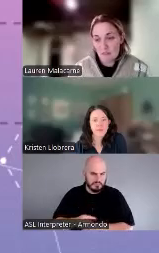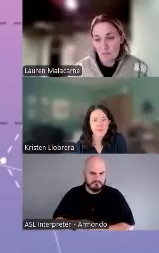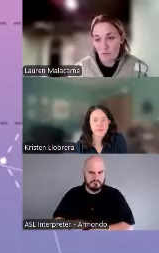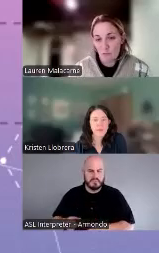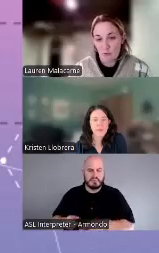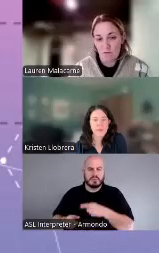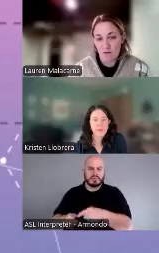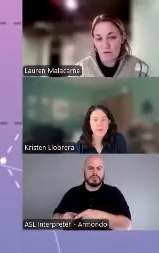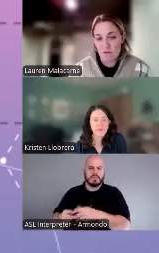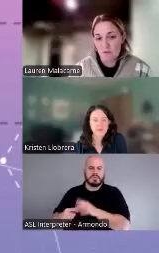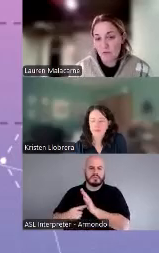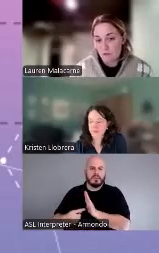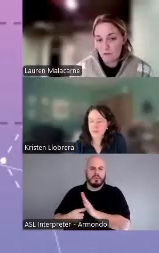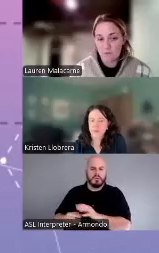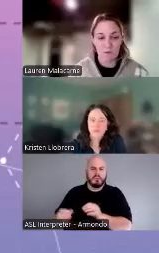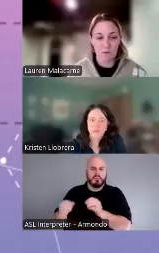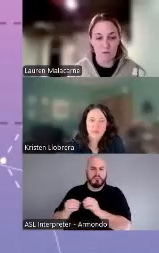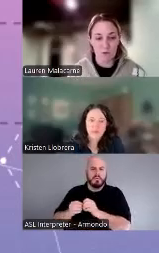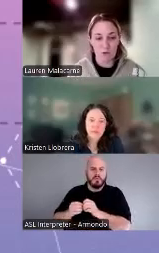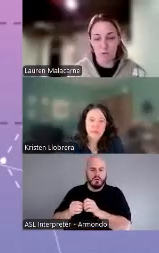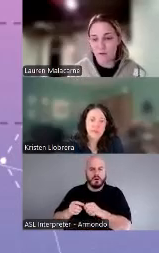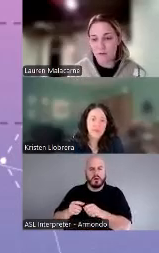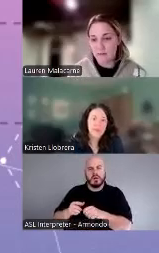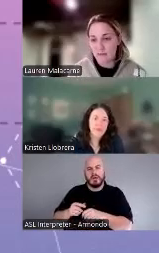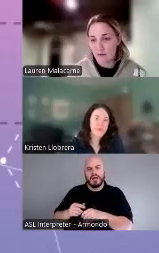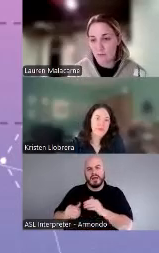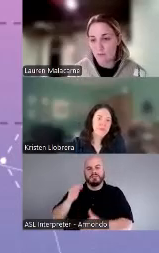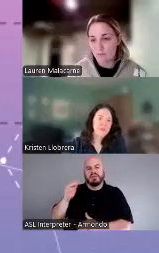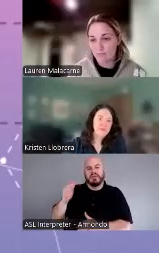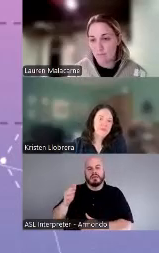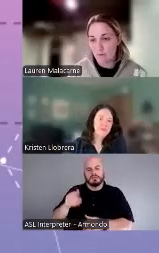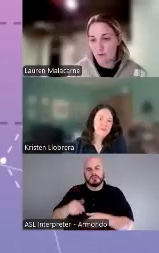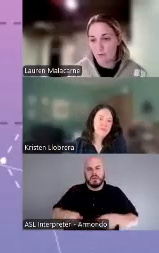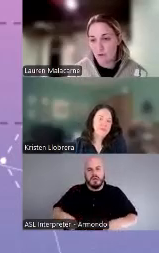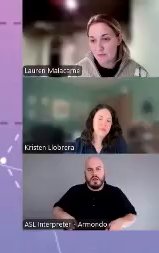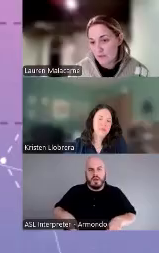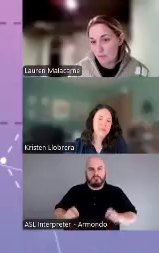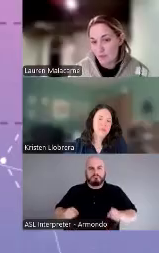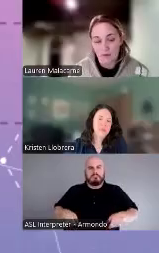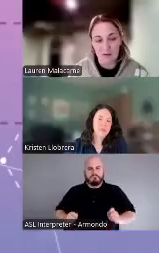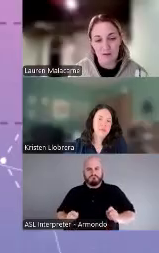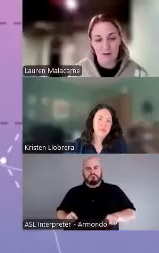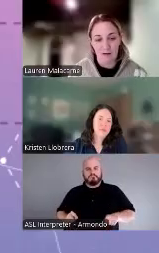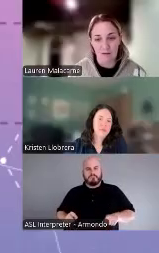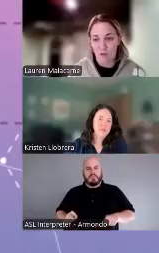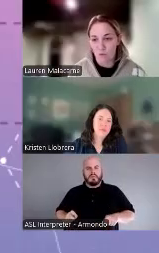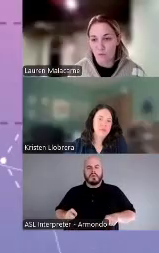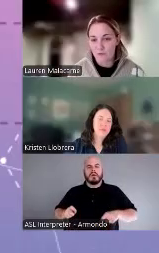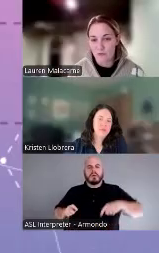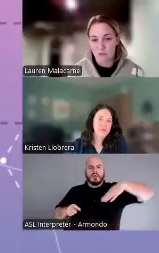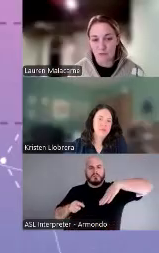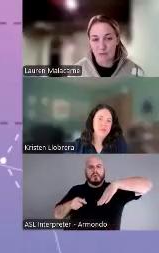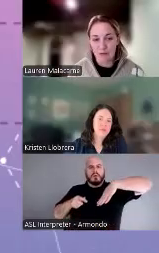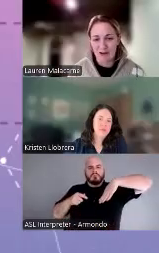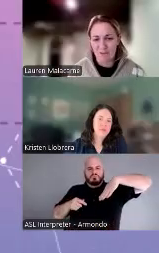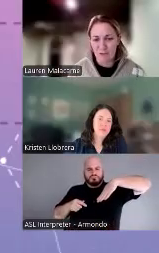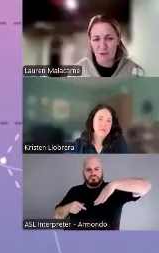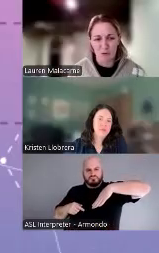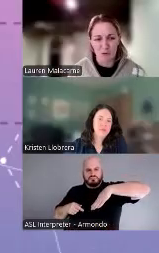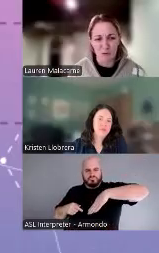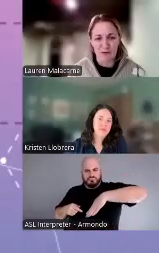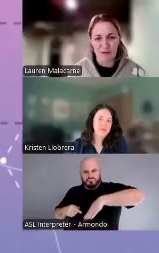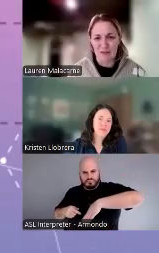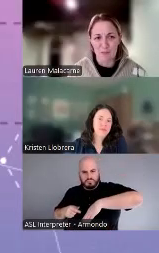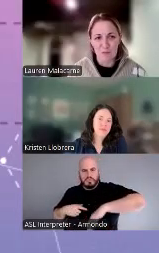is an example of a more advanced skill. So doing a wheelie down a steeper incline. And again, the goal was to have